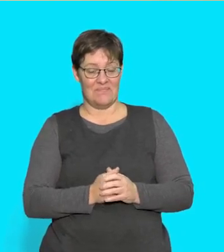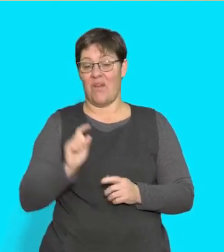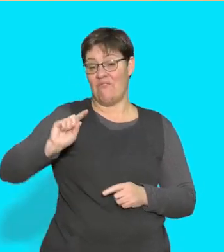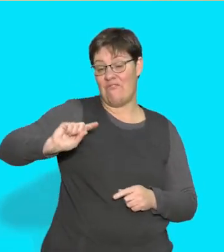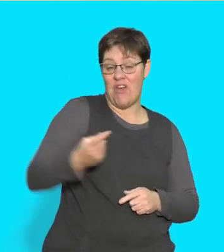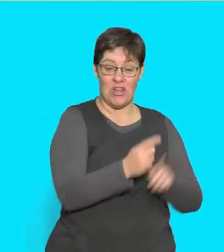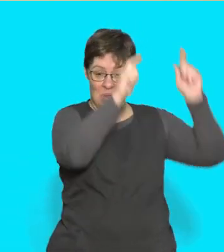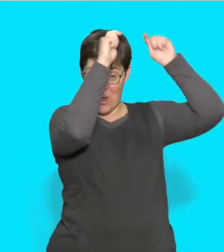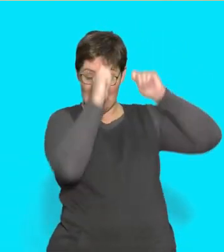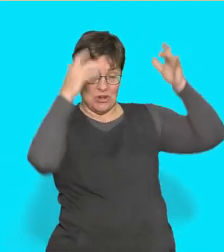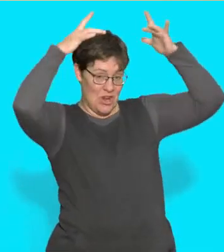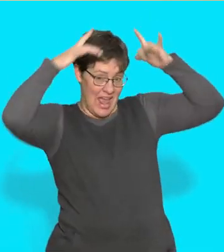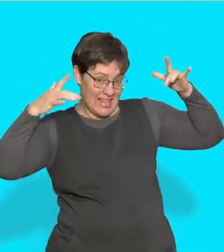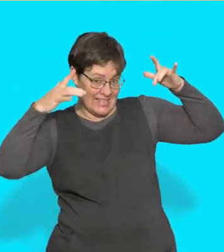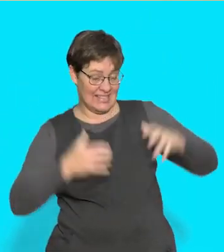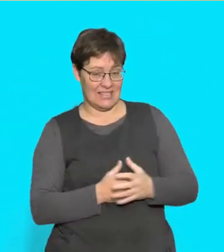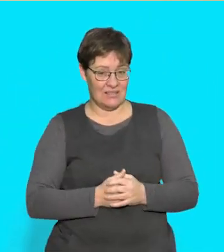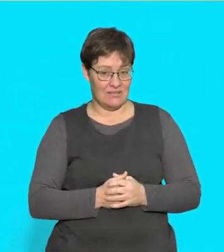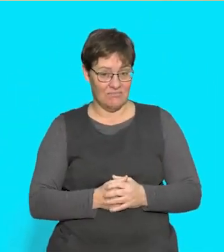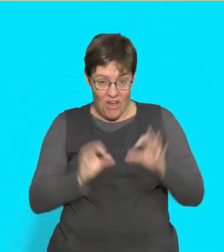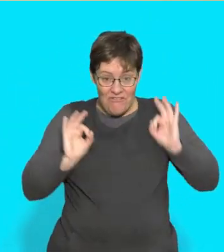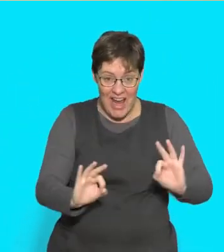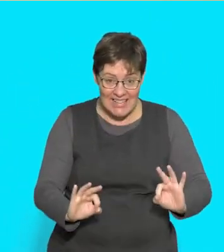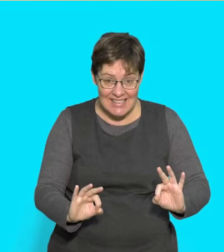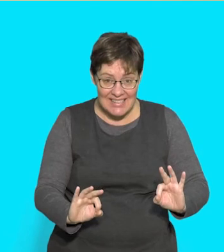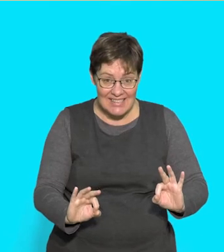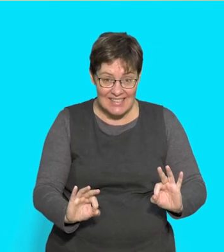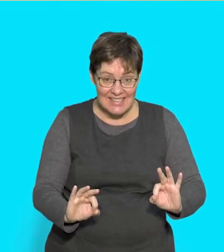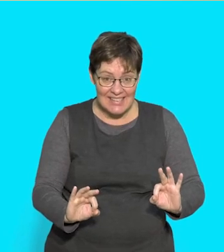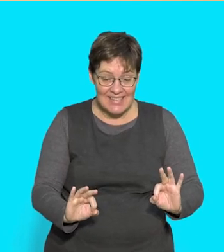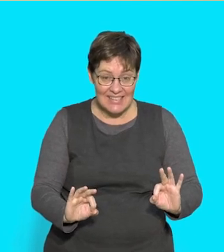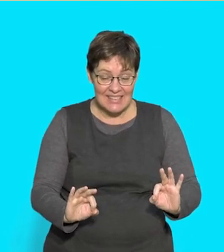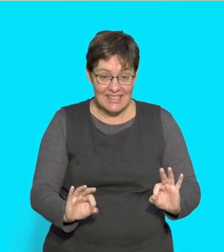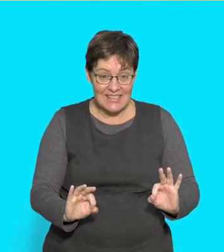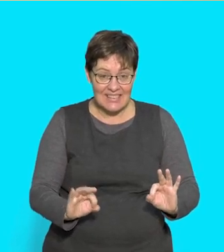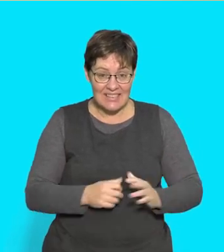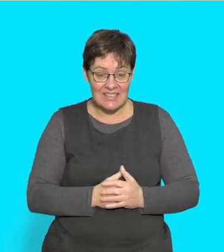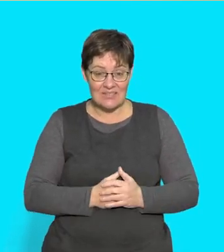First we put on our hats. Is that right?